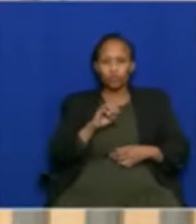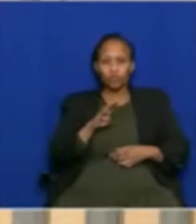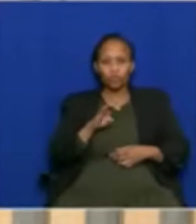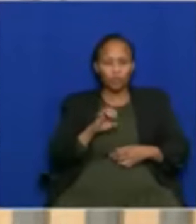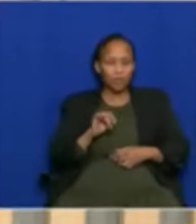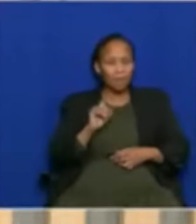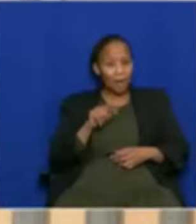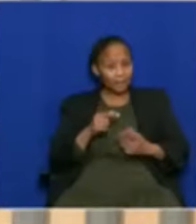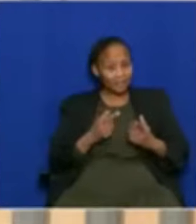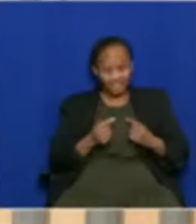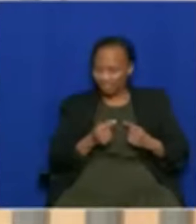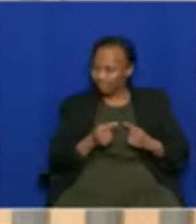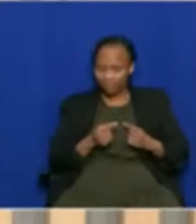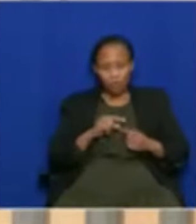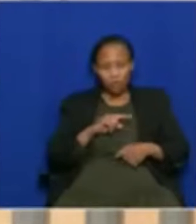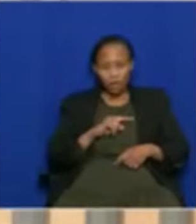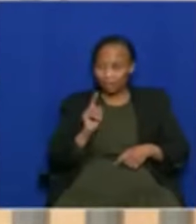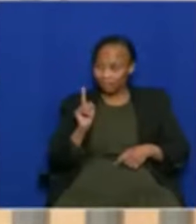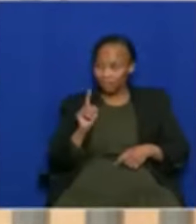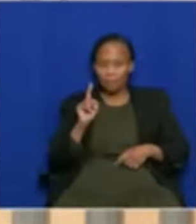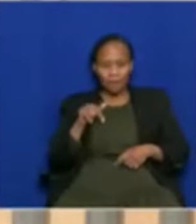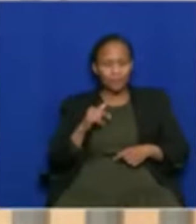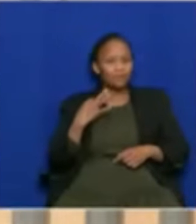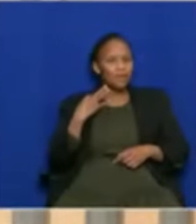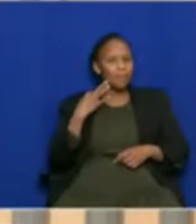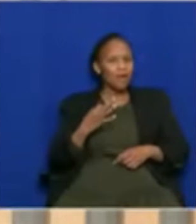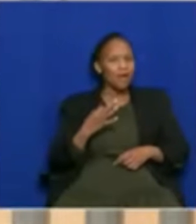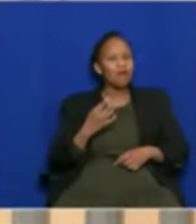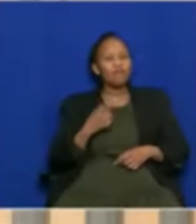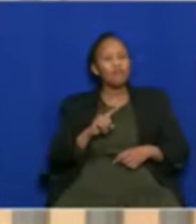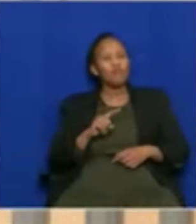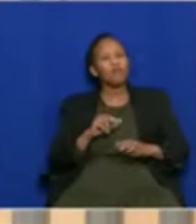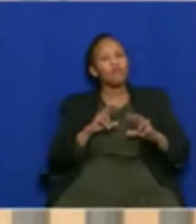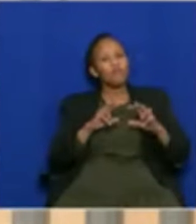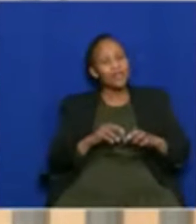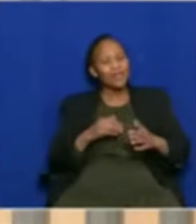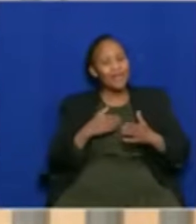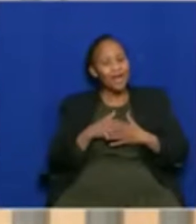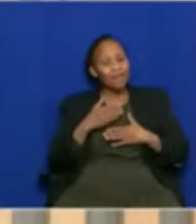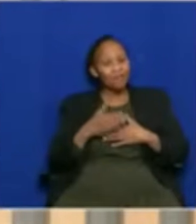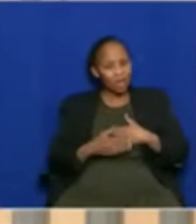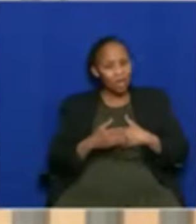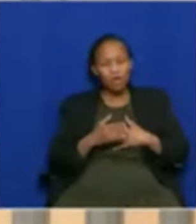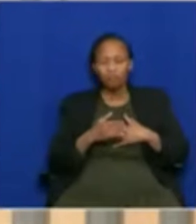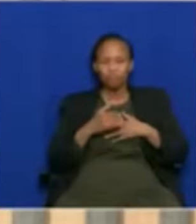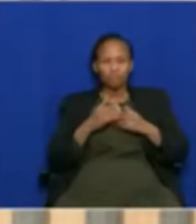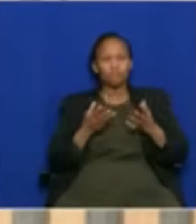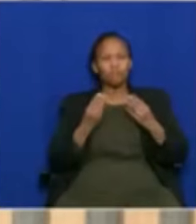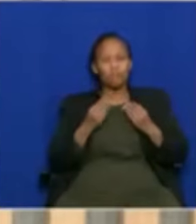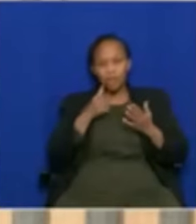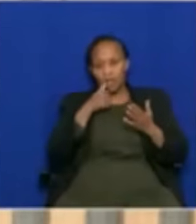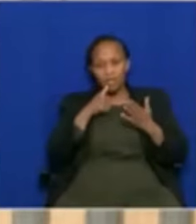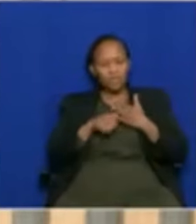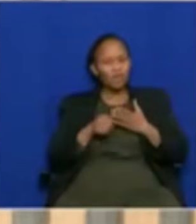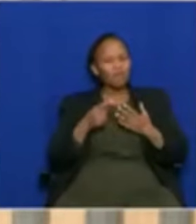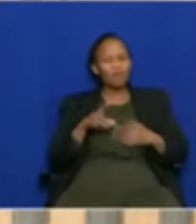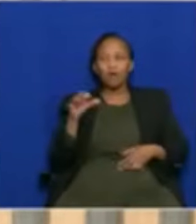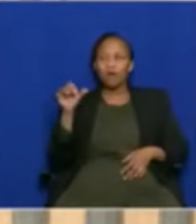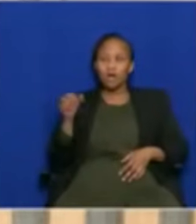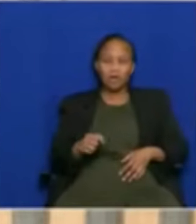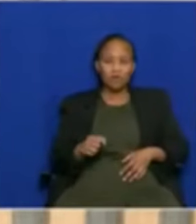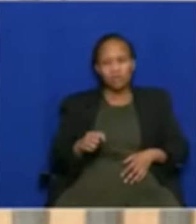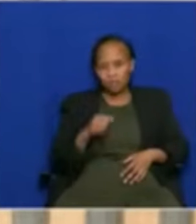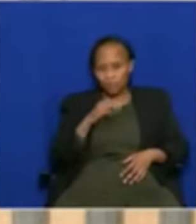to apply for vetting after she received a letter of conditional appointment. You are now after the appointment, but where